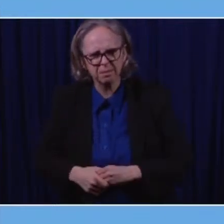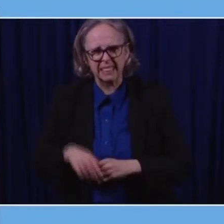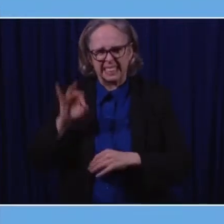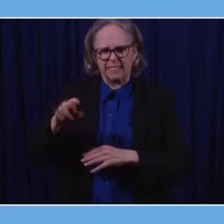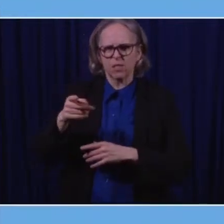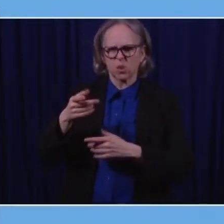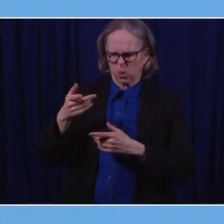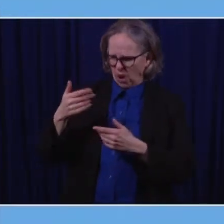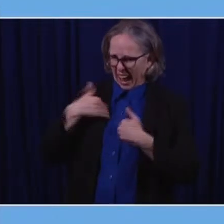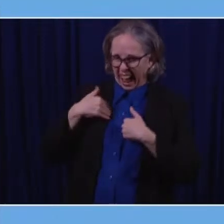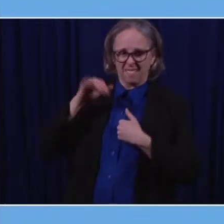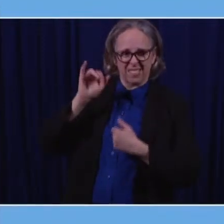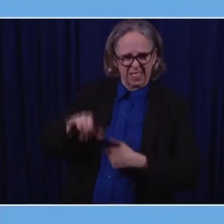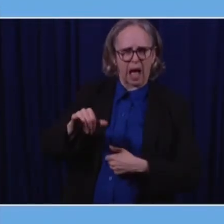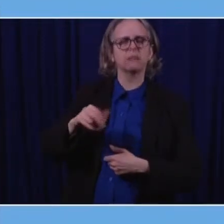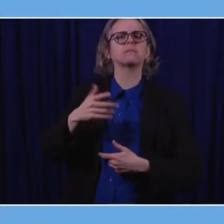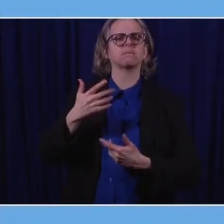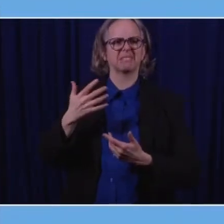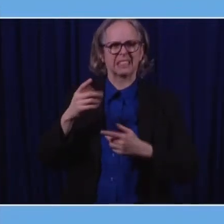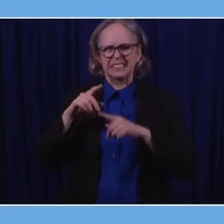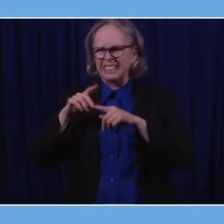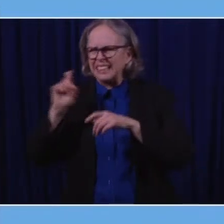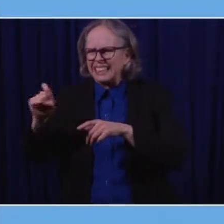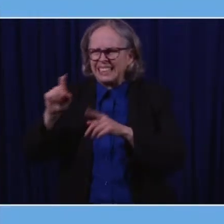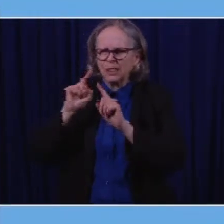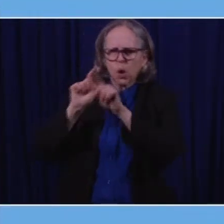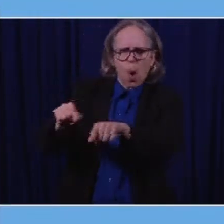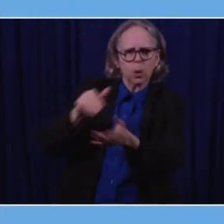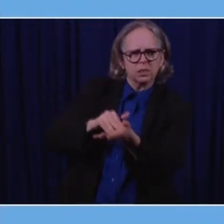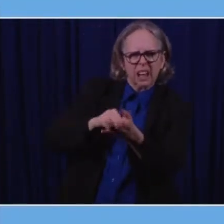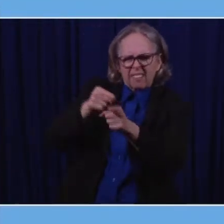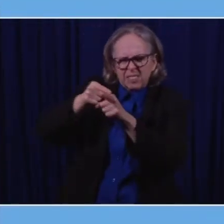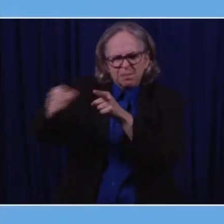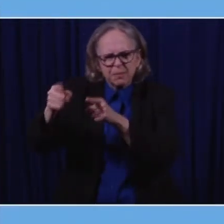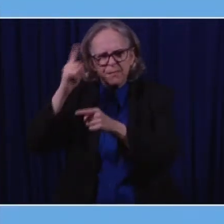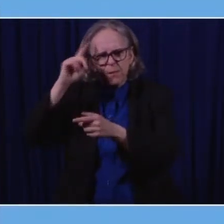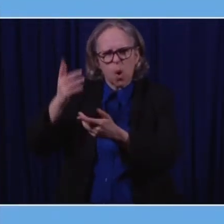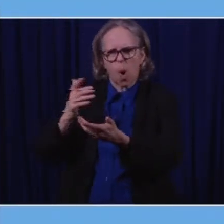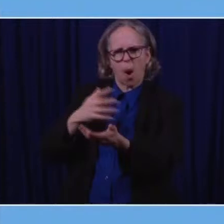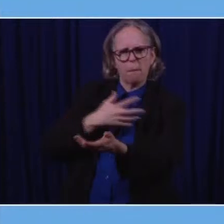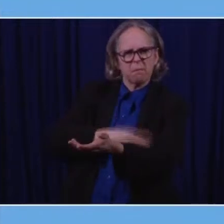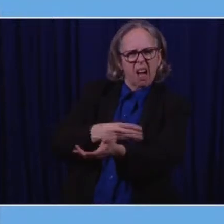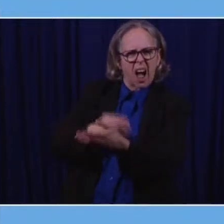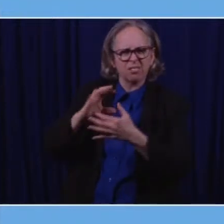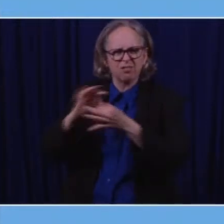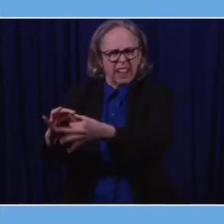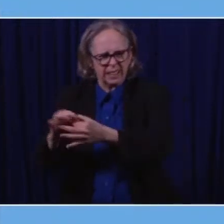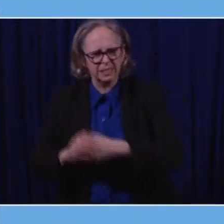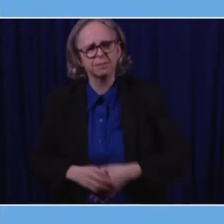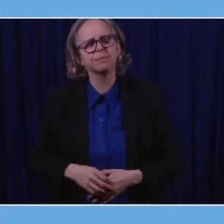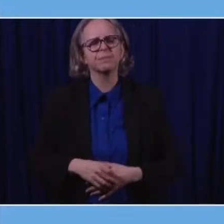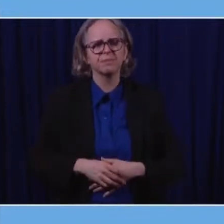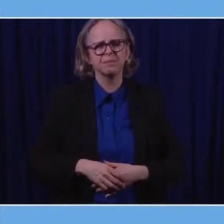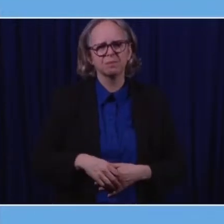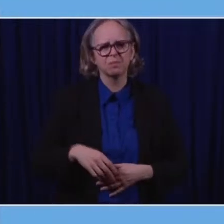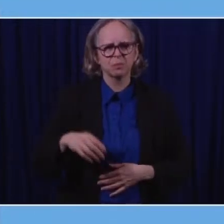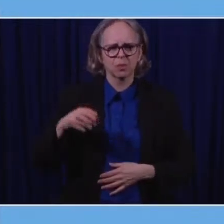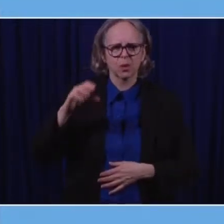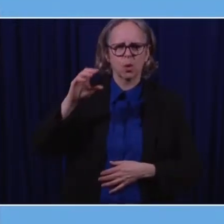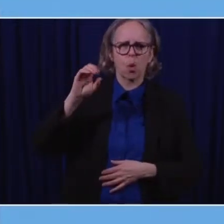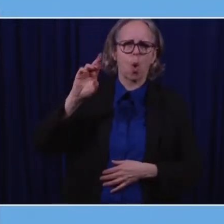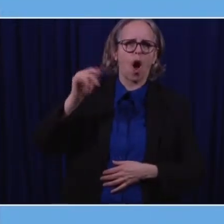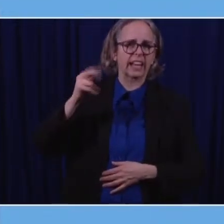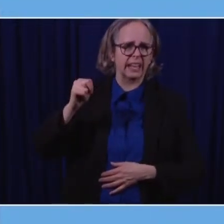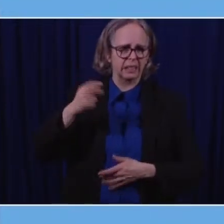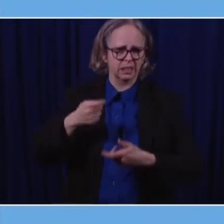finally, solid organ transplant candidates and recipients. So again,